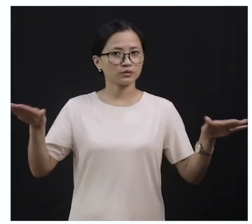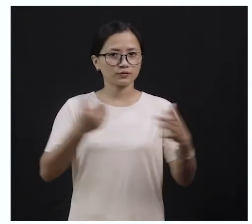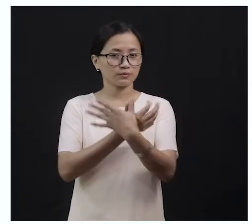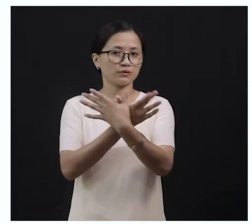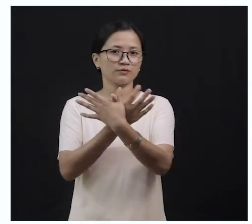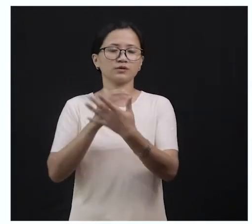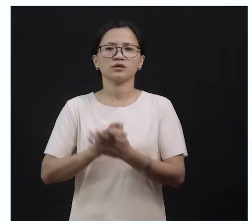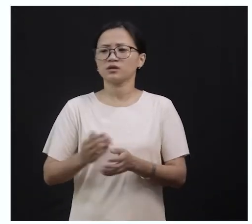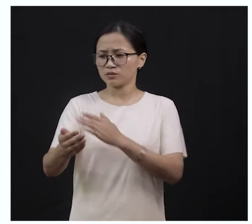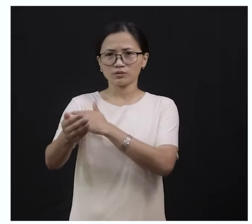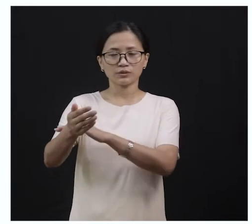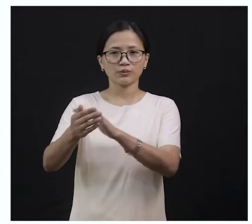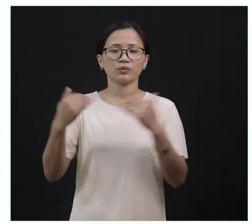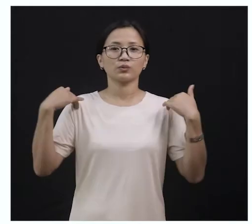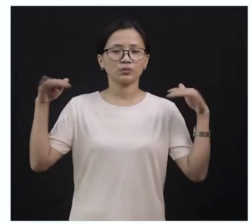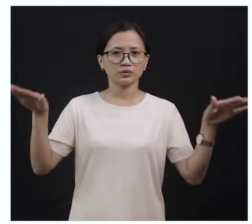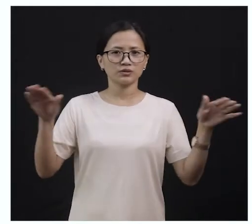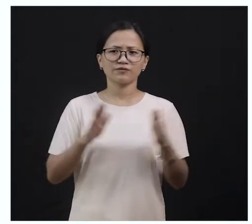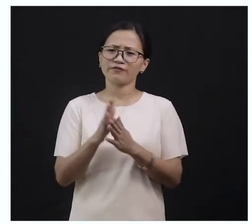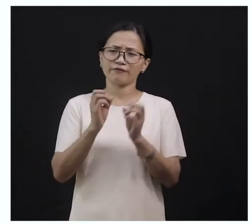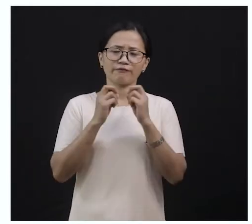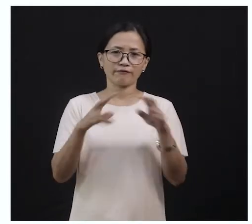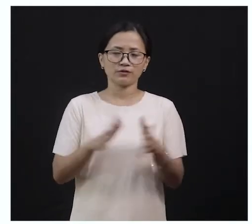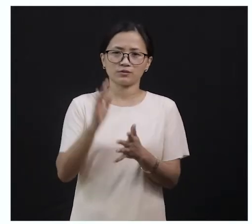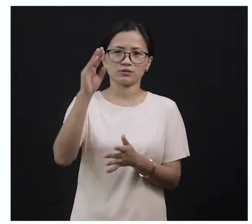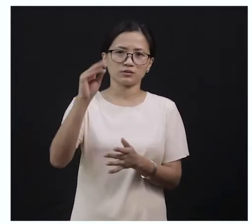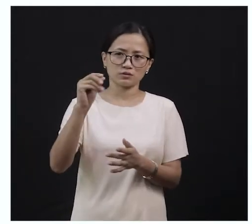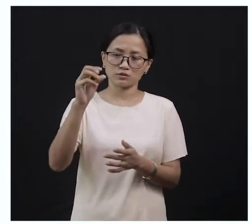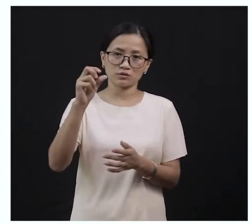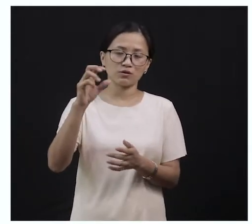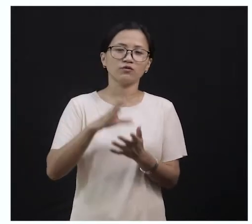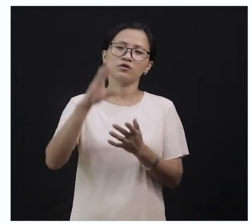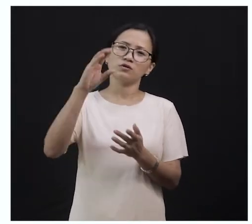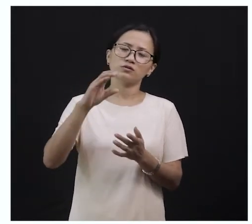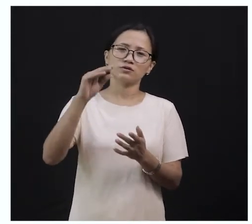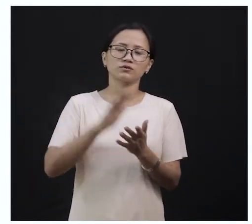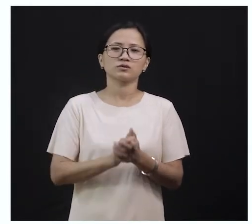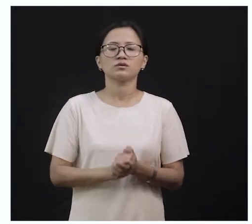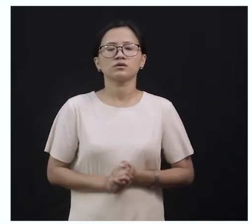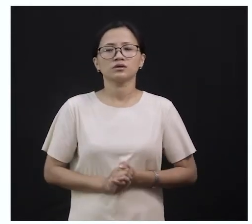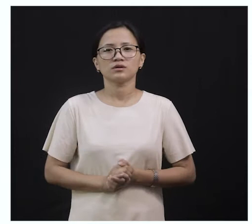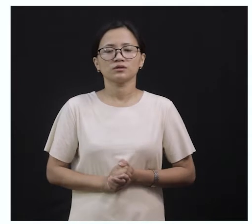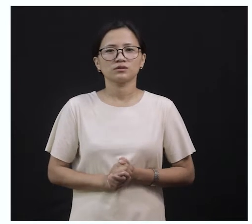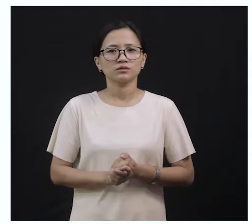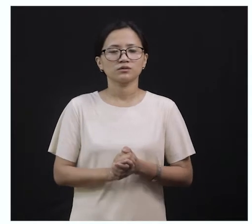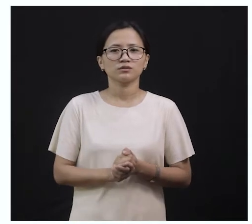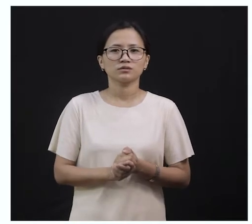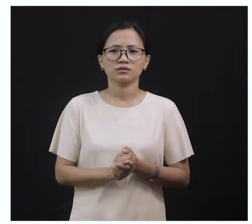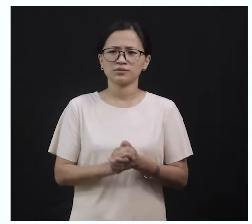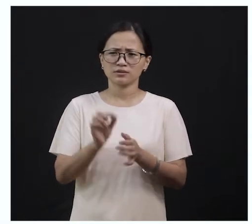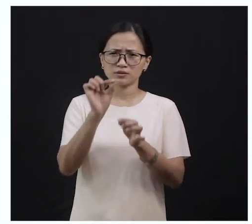you touch a butterfly, you get the dust from the wings, right? And then their wings is